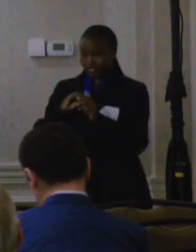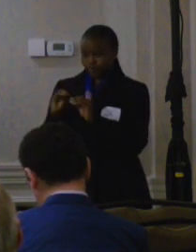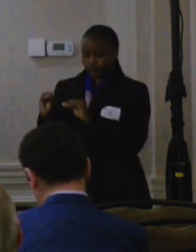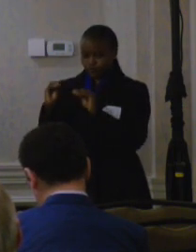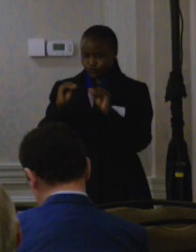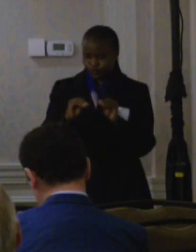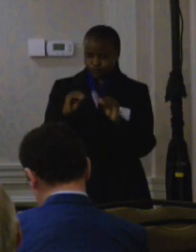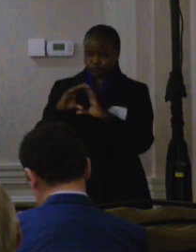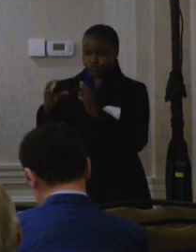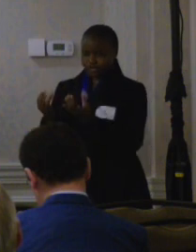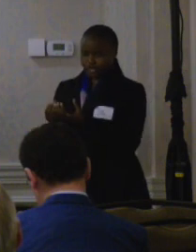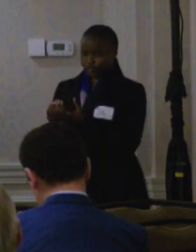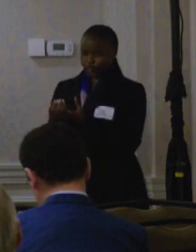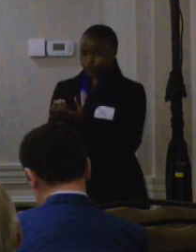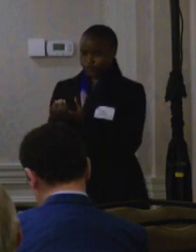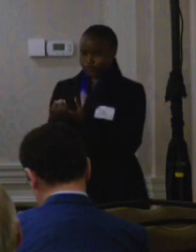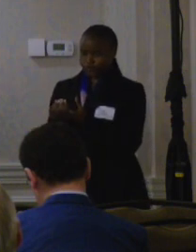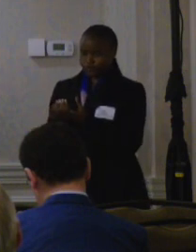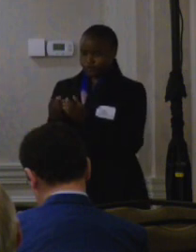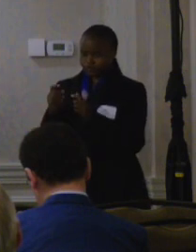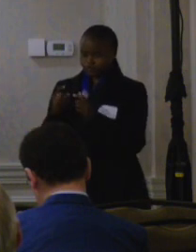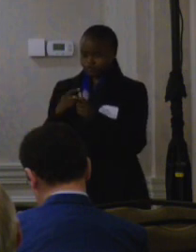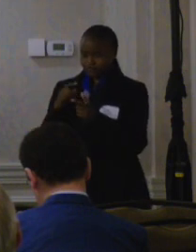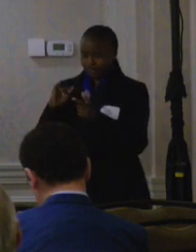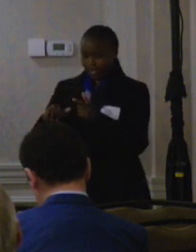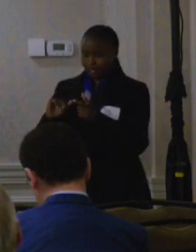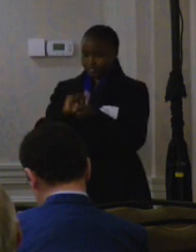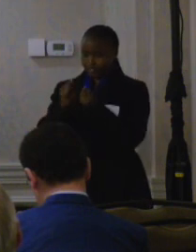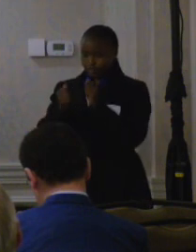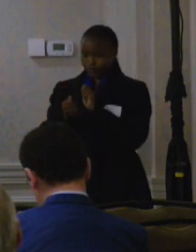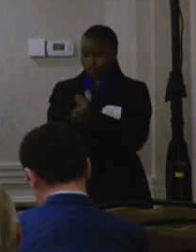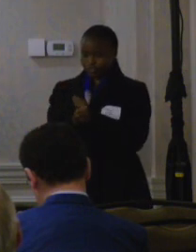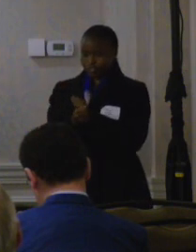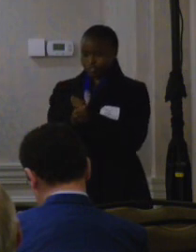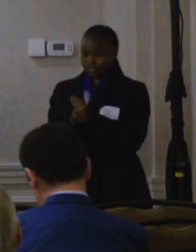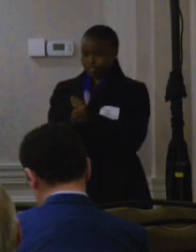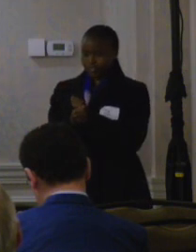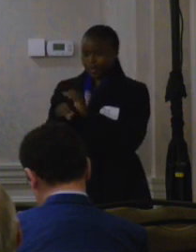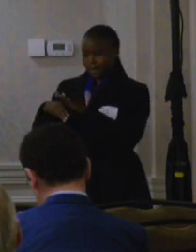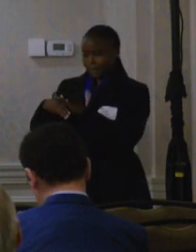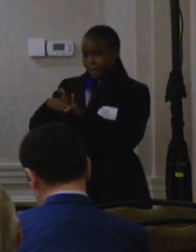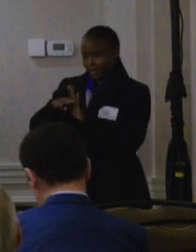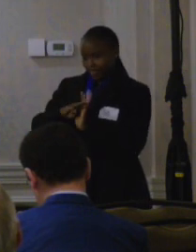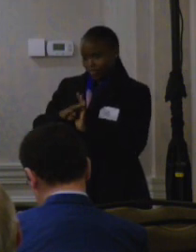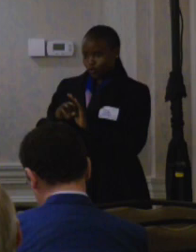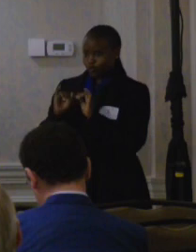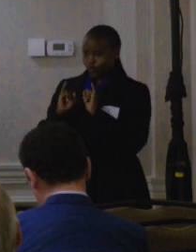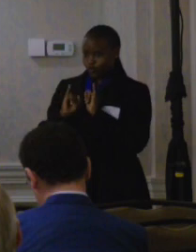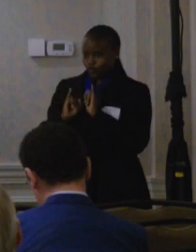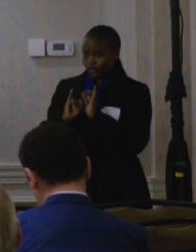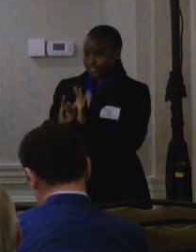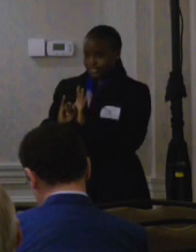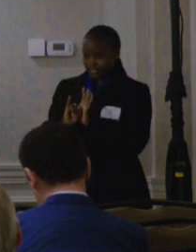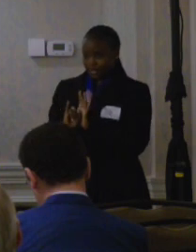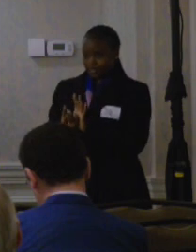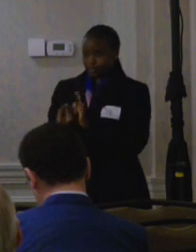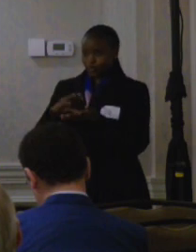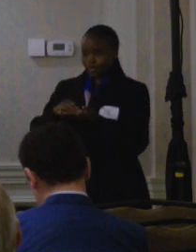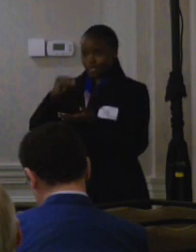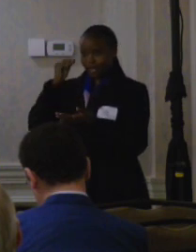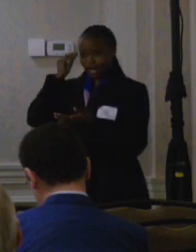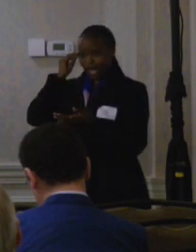classroom, and that should change the methods of instruction and